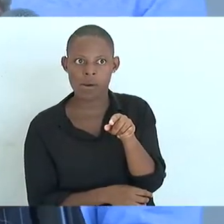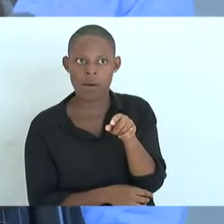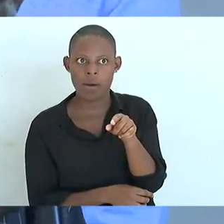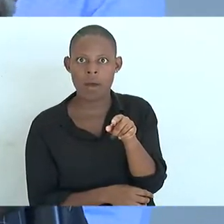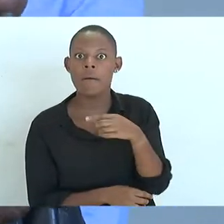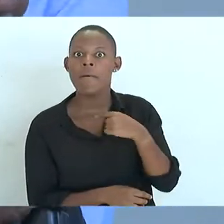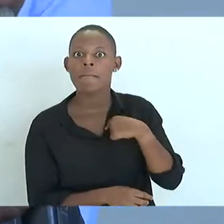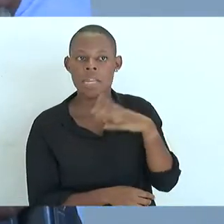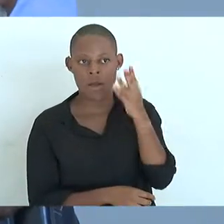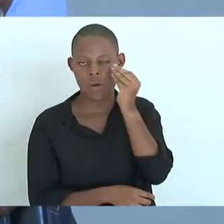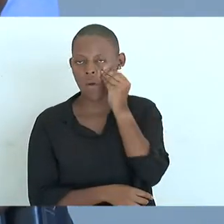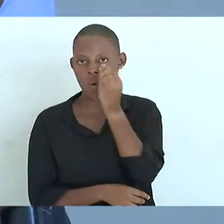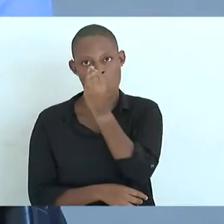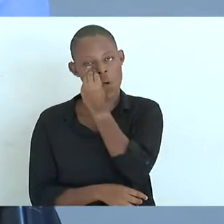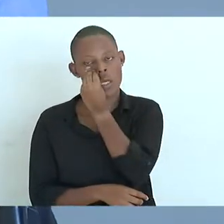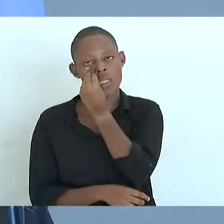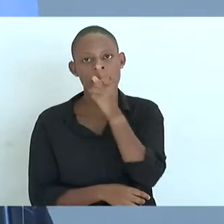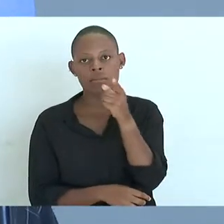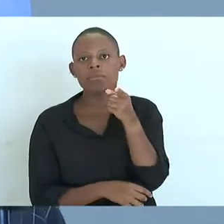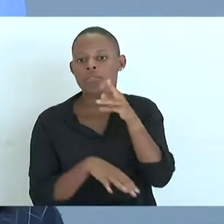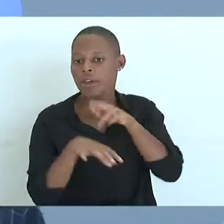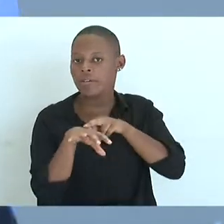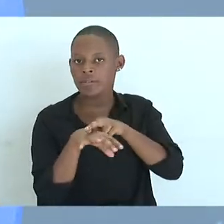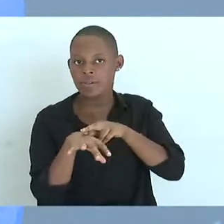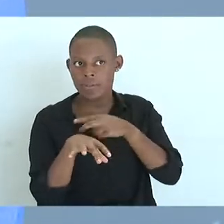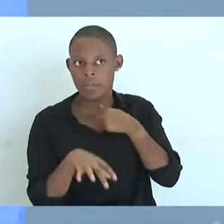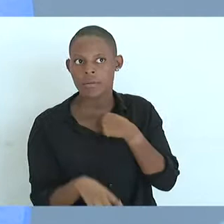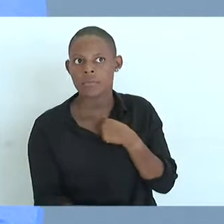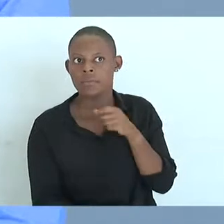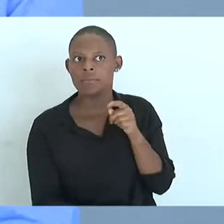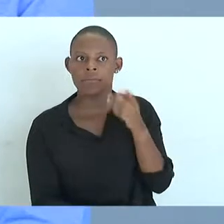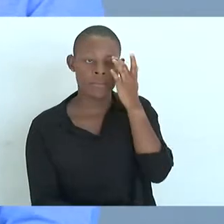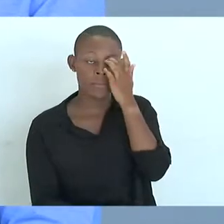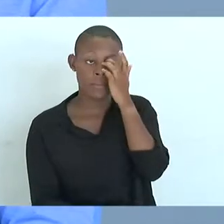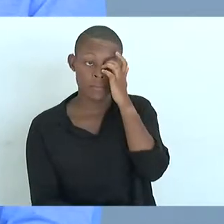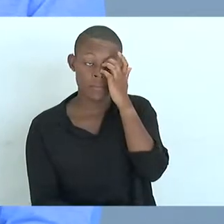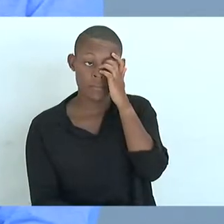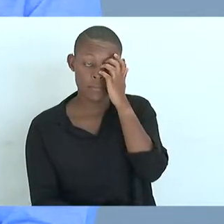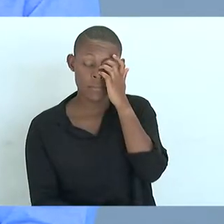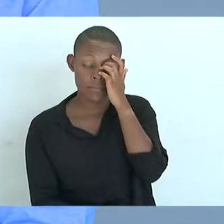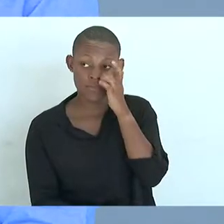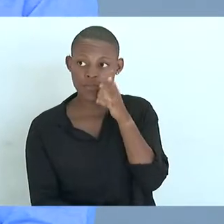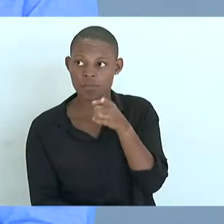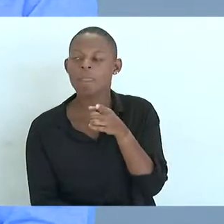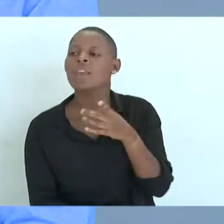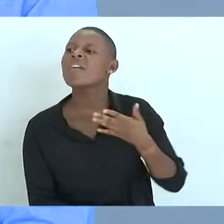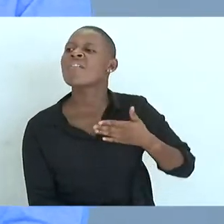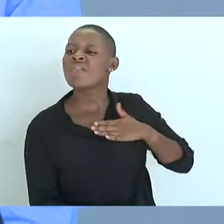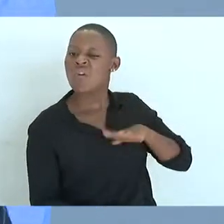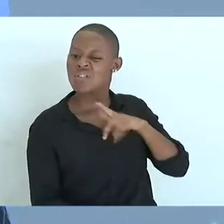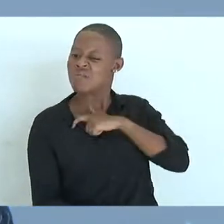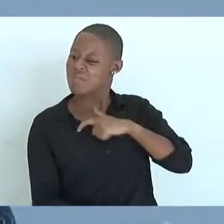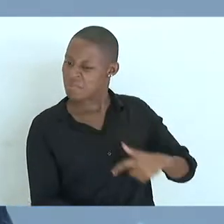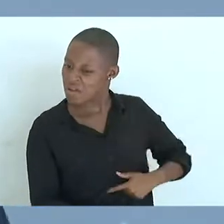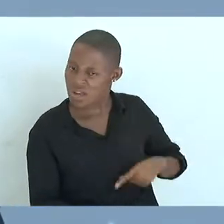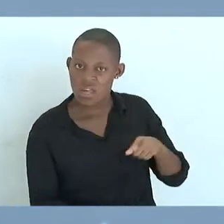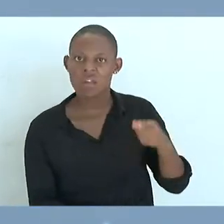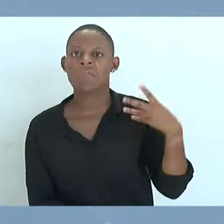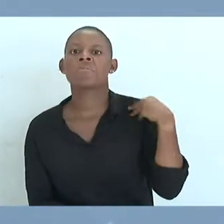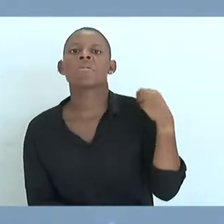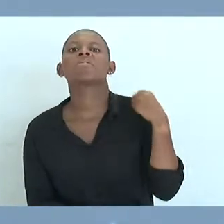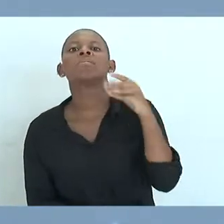Khoisan umbrella word. I want the Premier and the Minister of